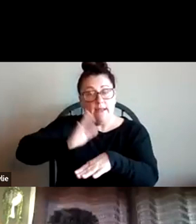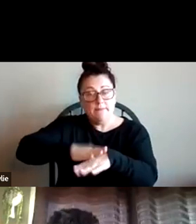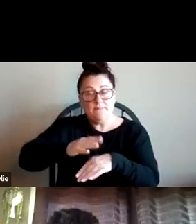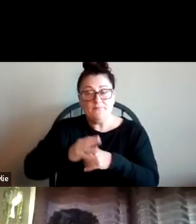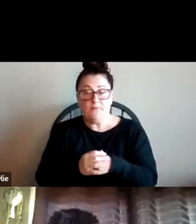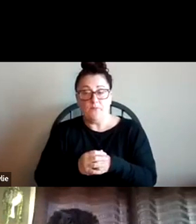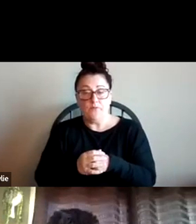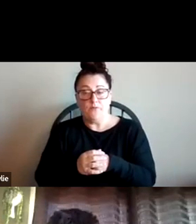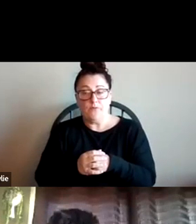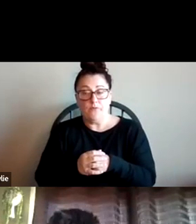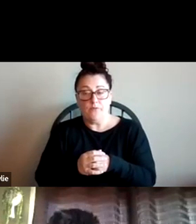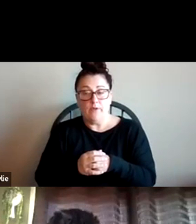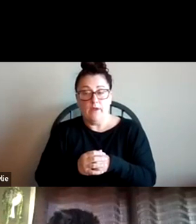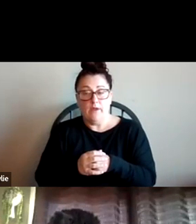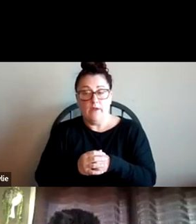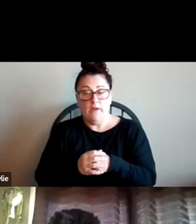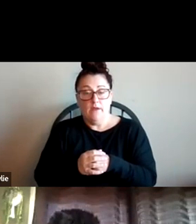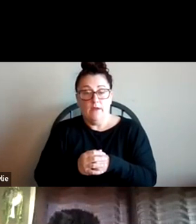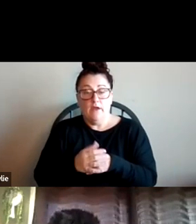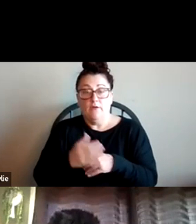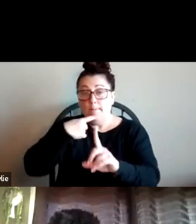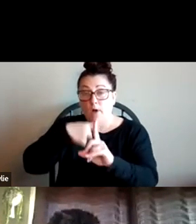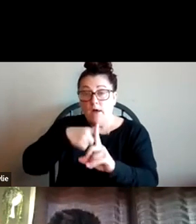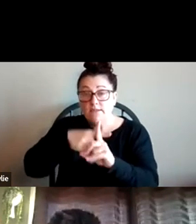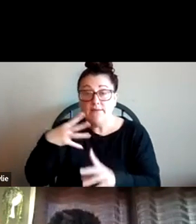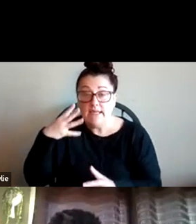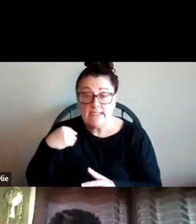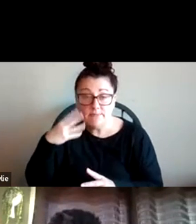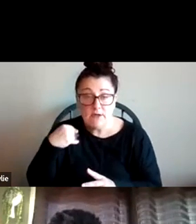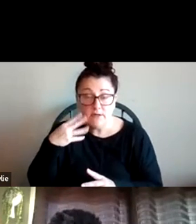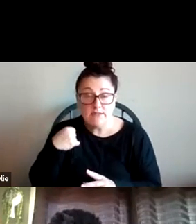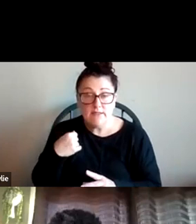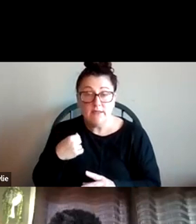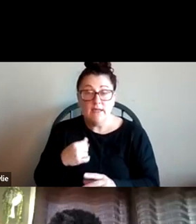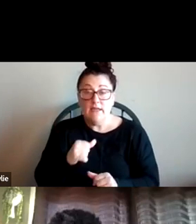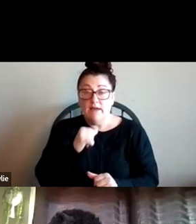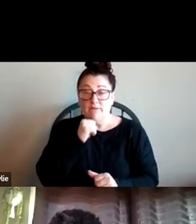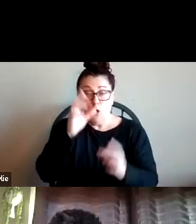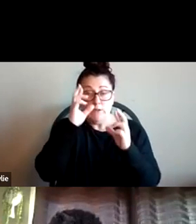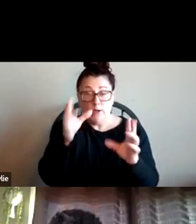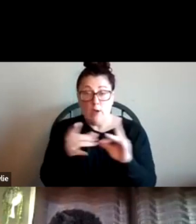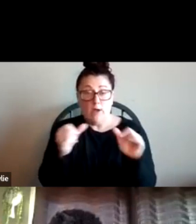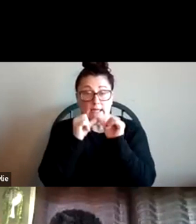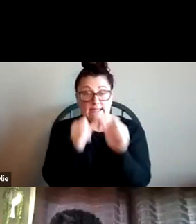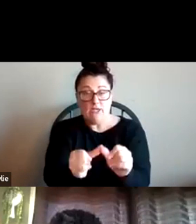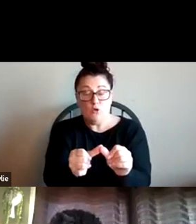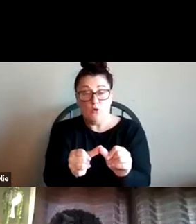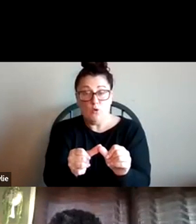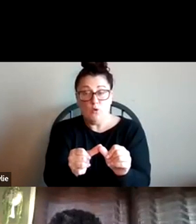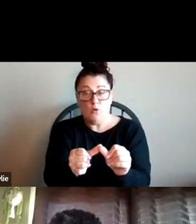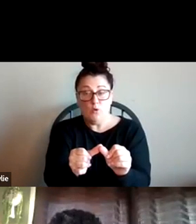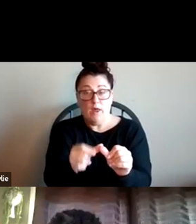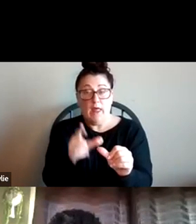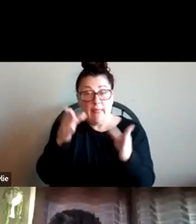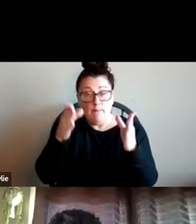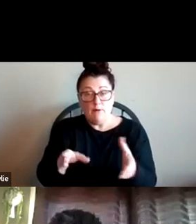And in order to have a productive experience, if disrespectful comments continue, the monitor will remove the